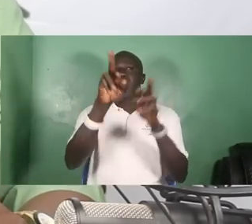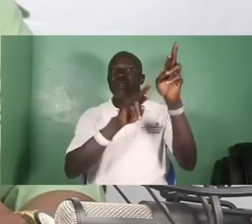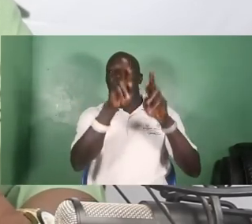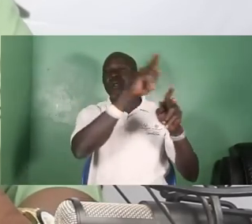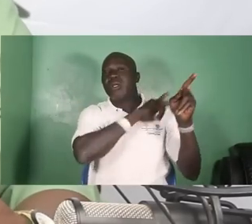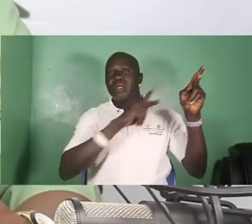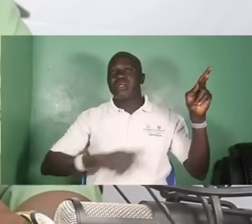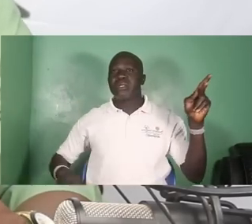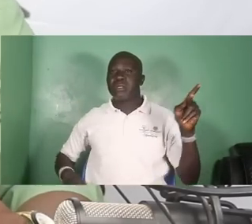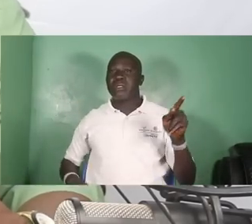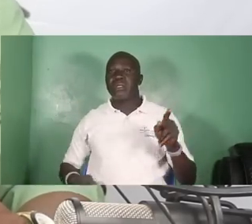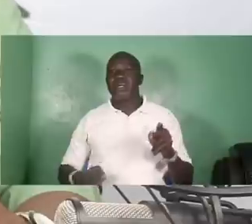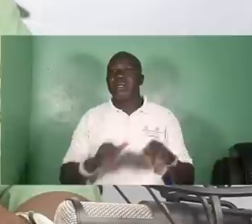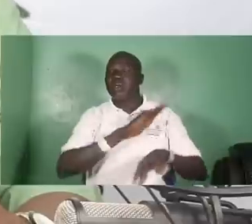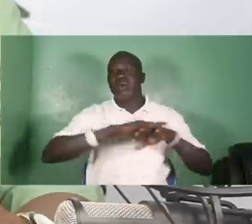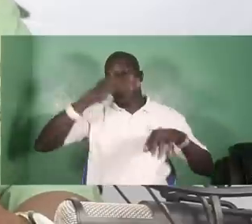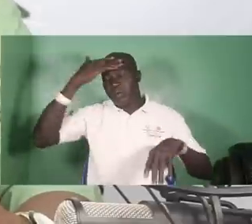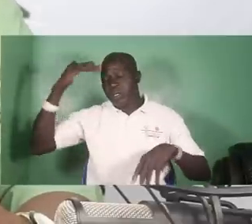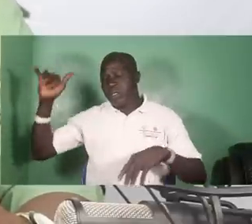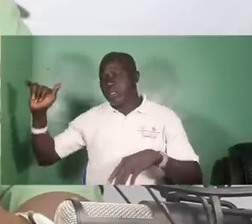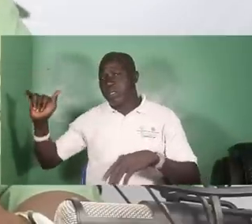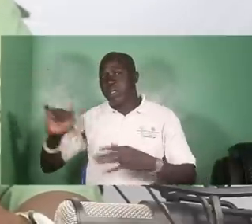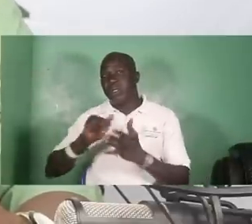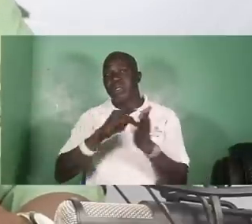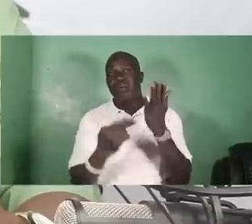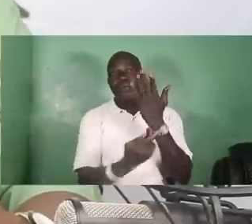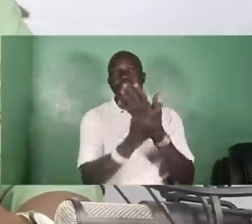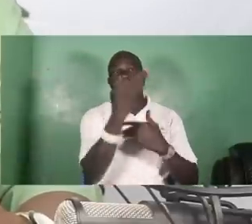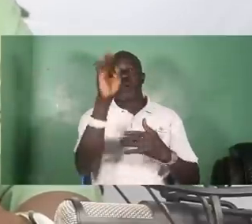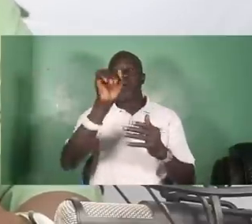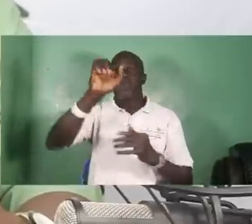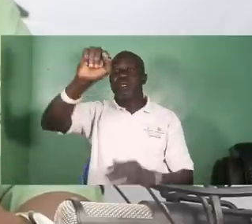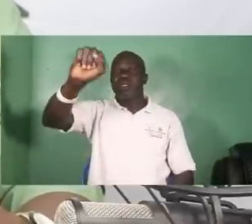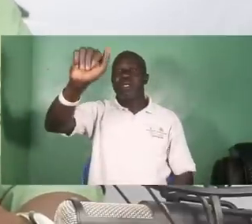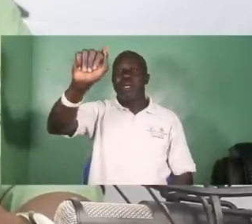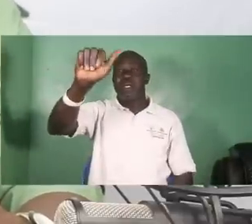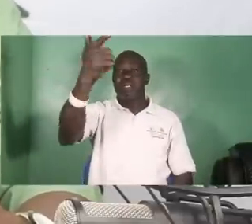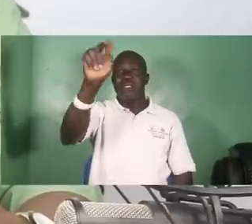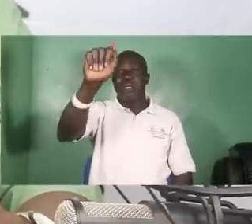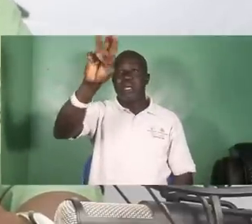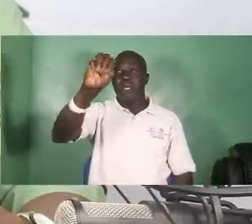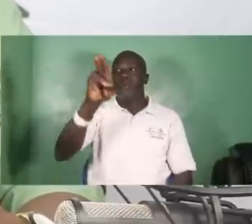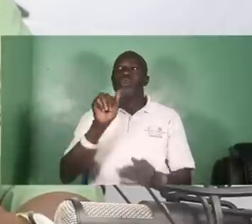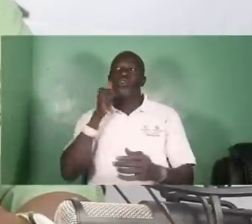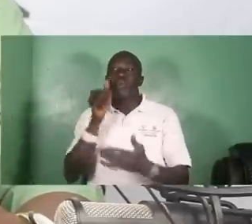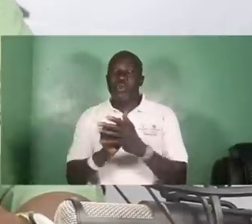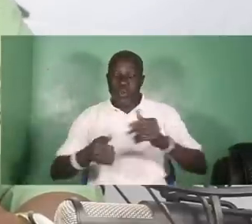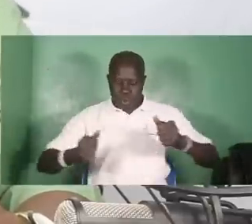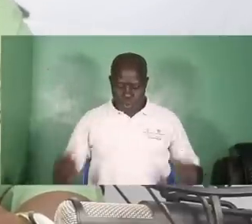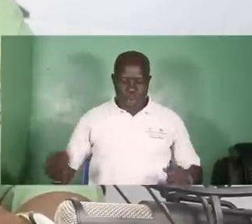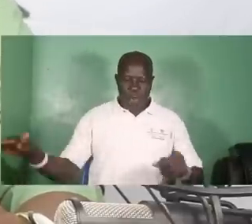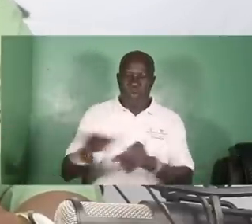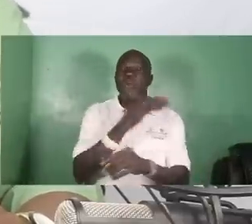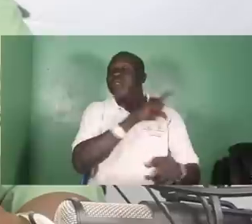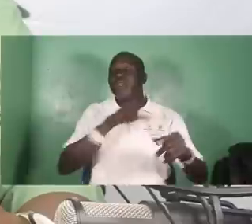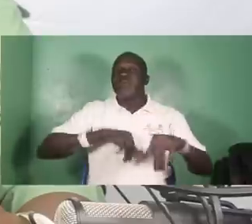se bi oba. Amen. Ma gbagbe o. Don't forget. Program o sagamola. Shagam program of tomorrow. O ma ni agbara. Will be powerful. Oluwa ran